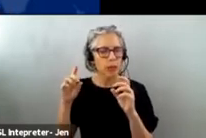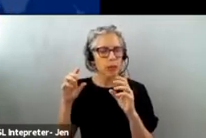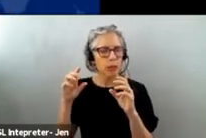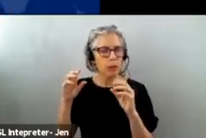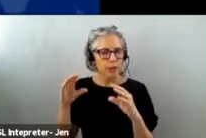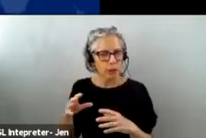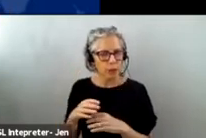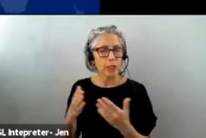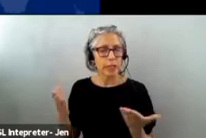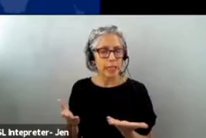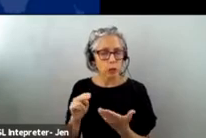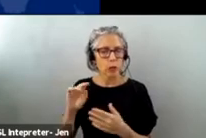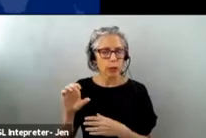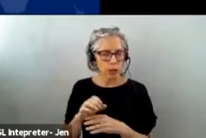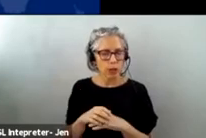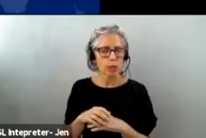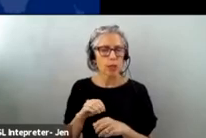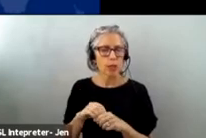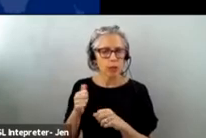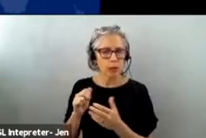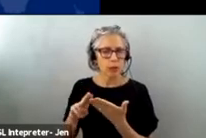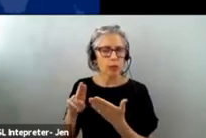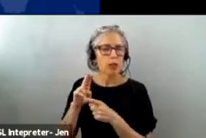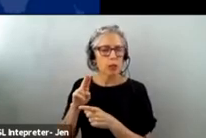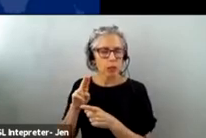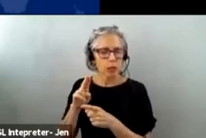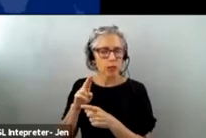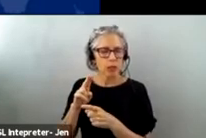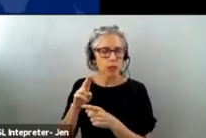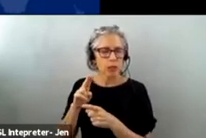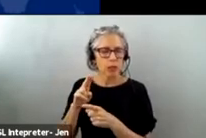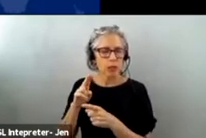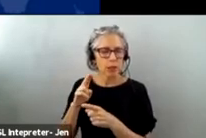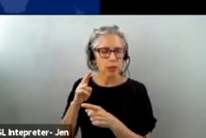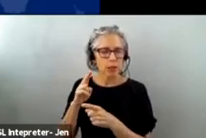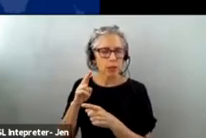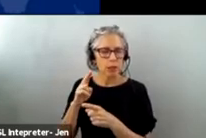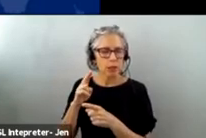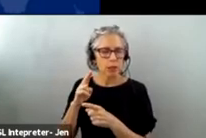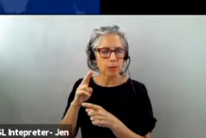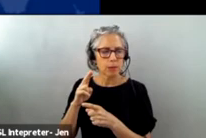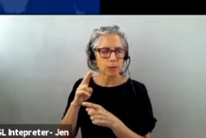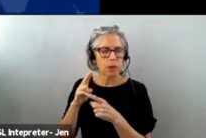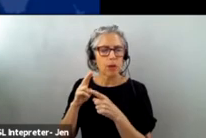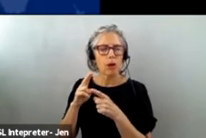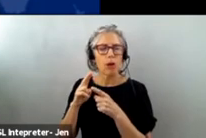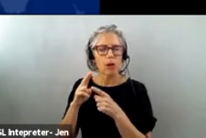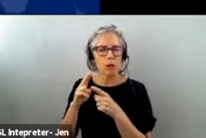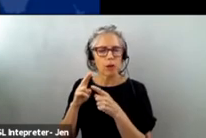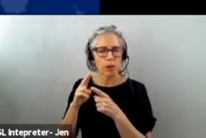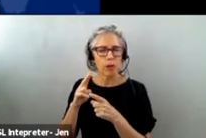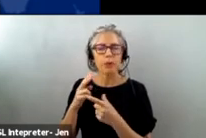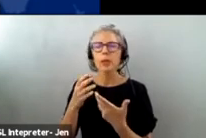Durham. She's a licensed speech language pathologist with research interests in cultural and socioeconomic effects on communicative functions